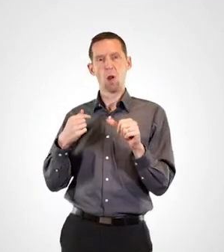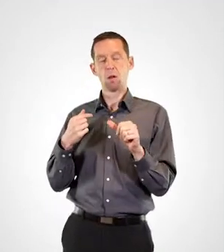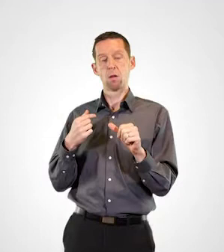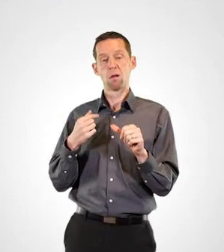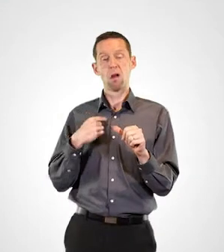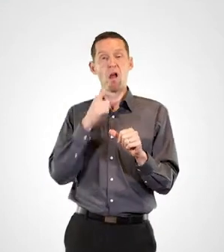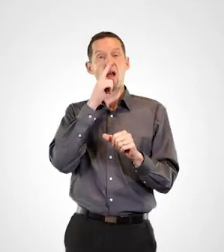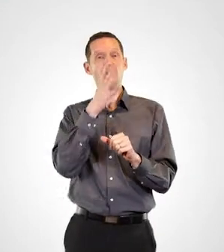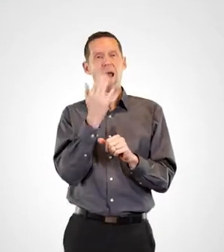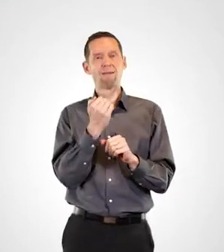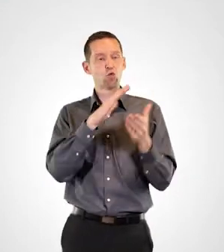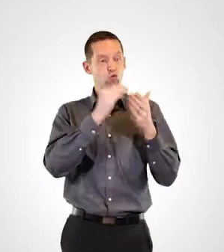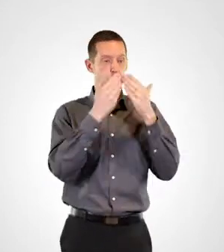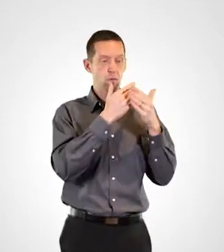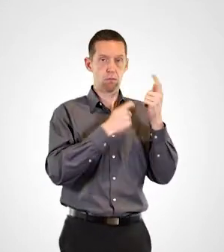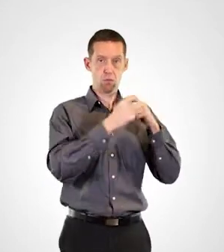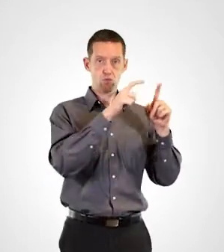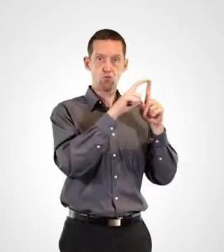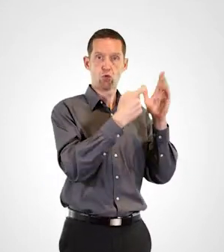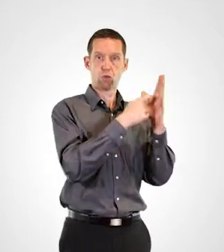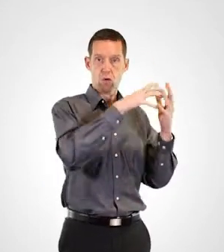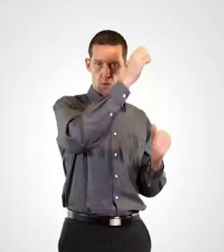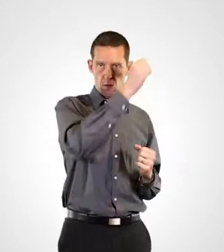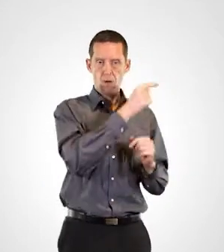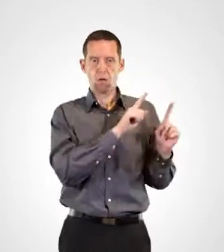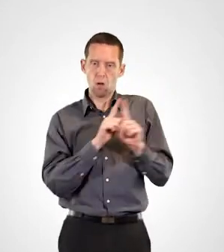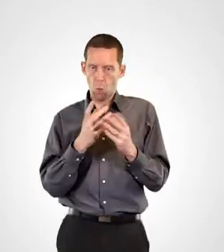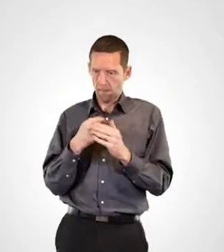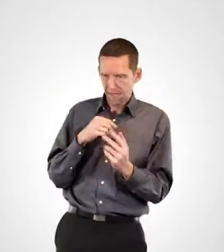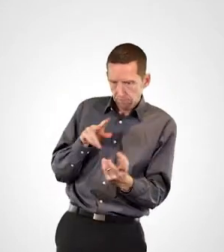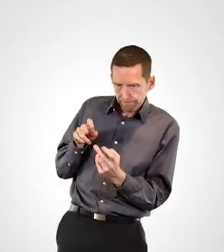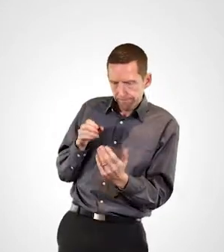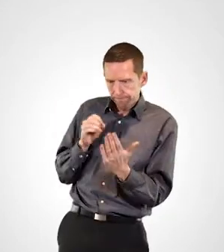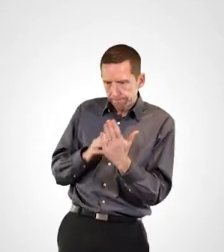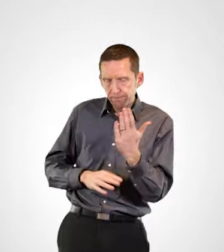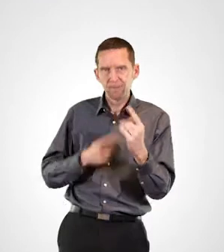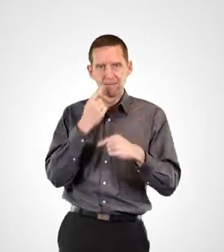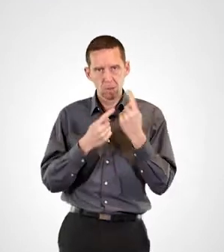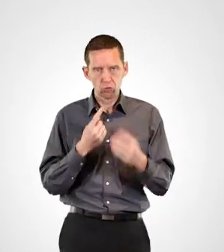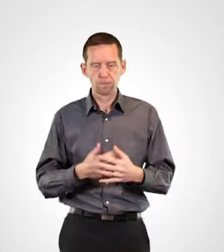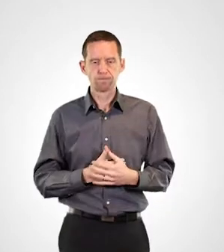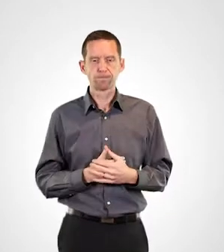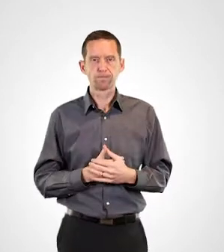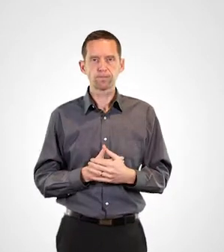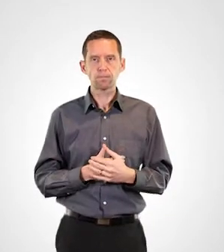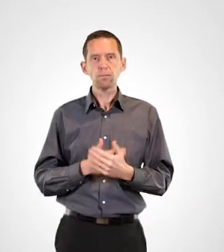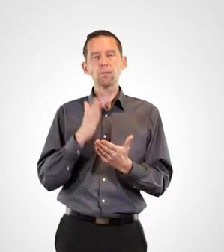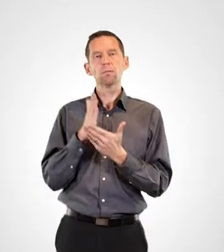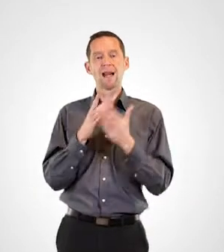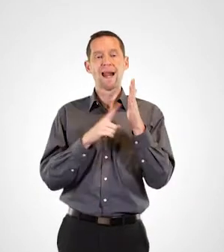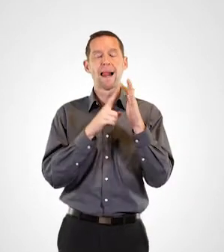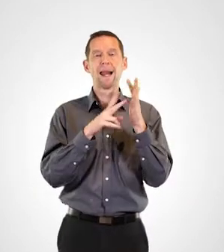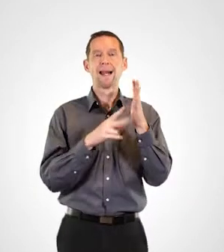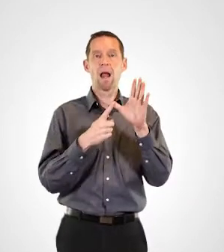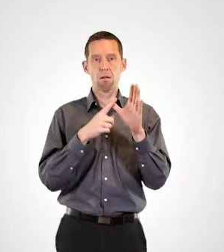student working with me collecting some of this data. And what LENA can contribute is really to help parents